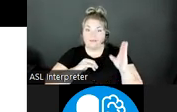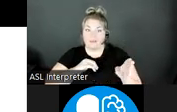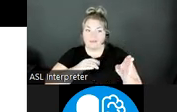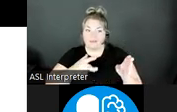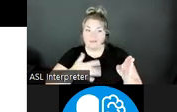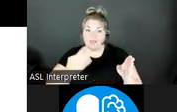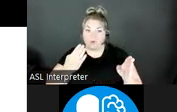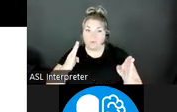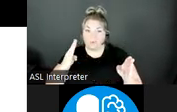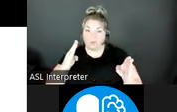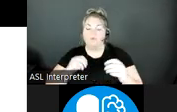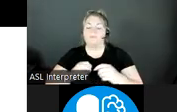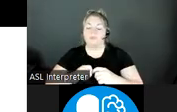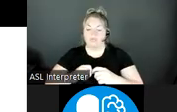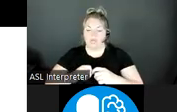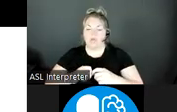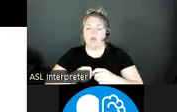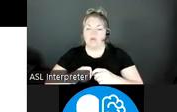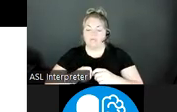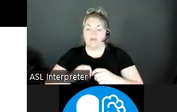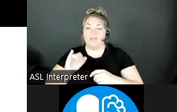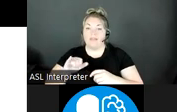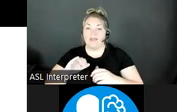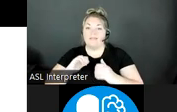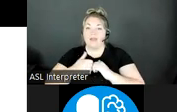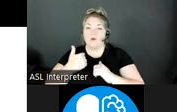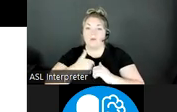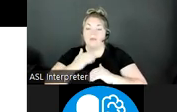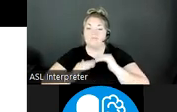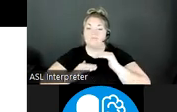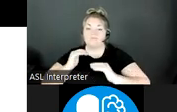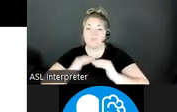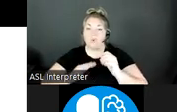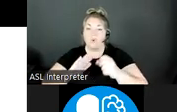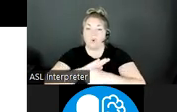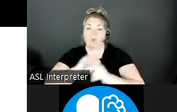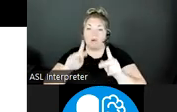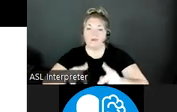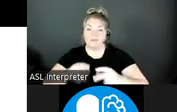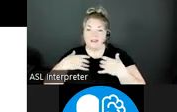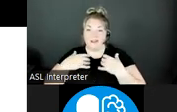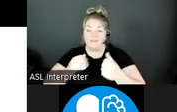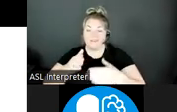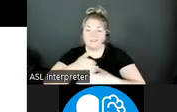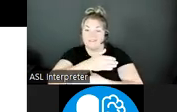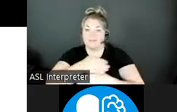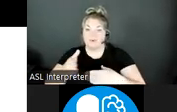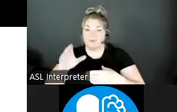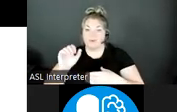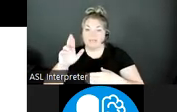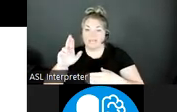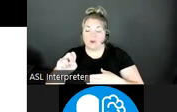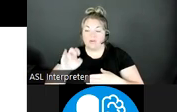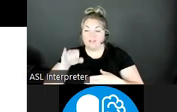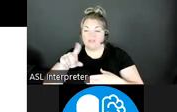blue circles. This is how we build whole person health, right? The continuum of care. So this is